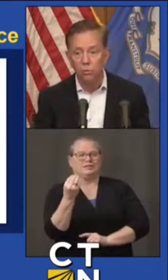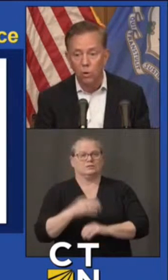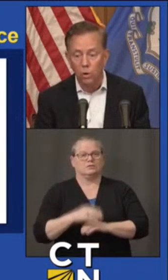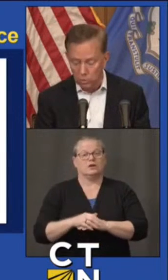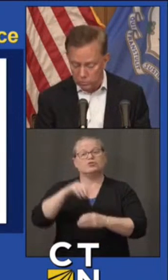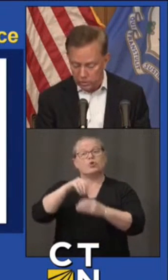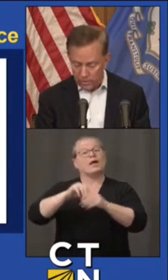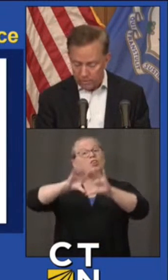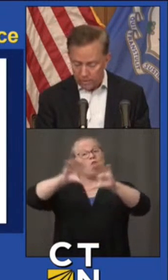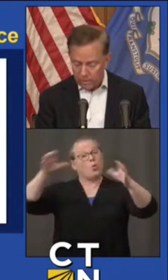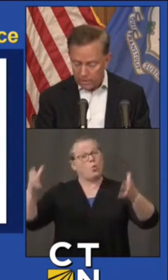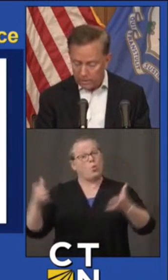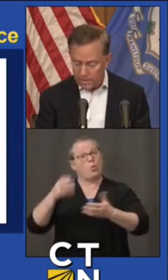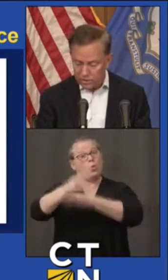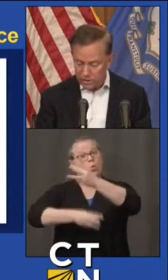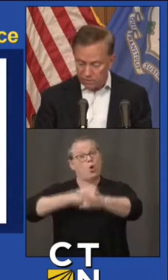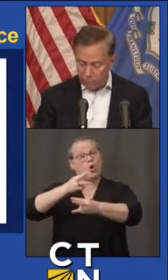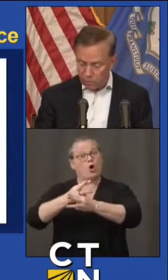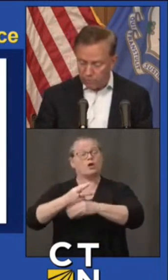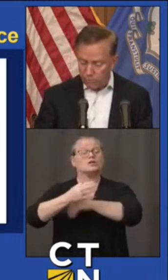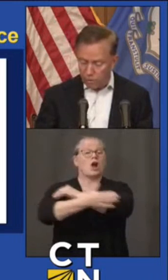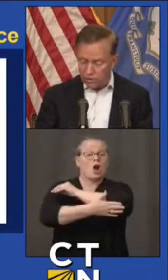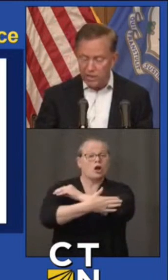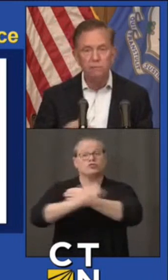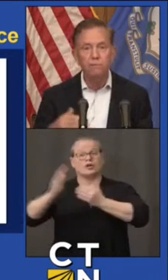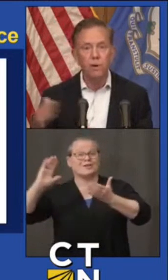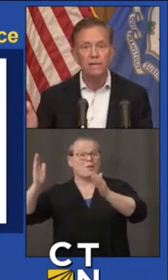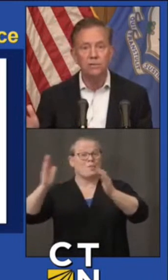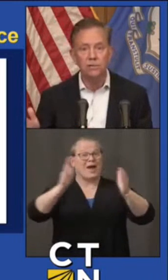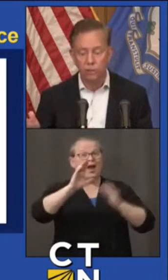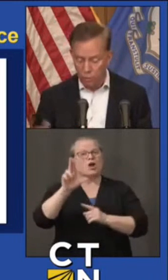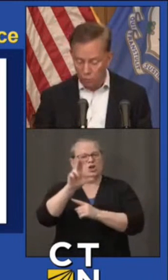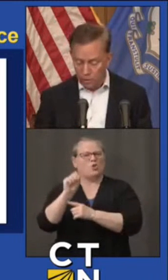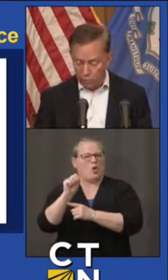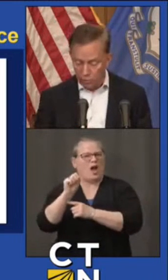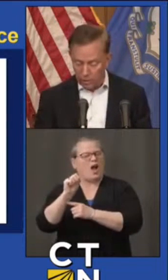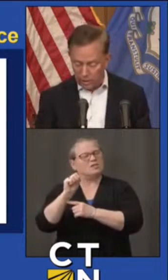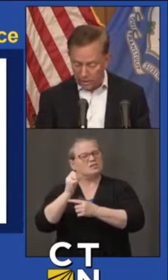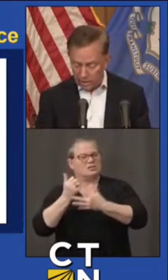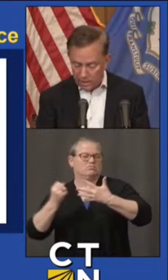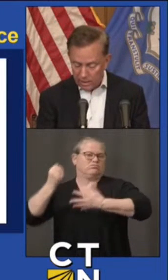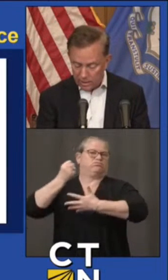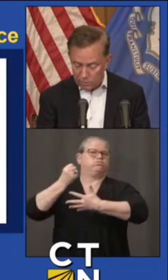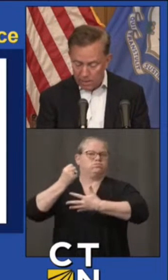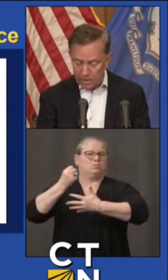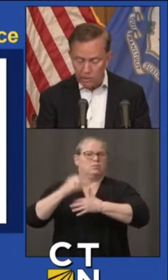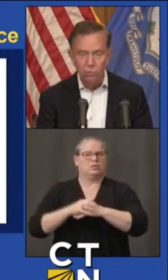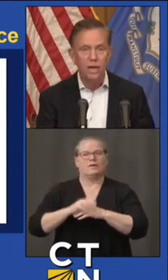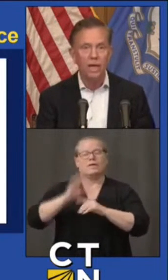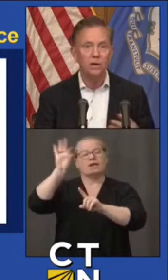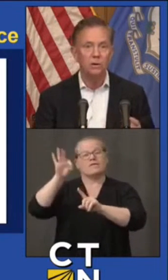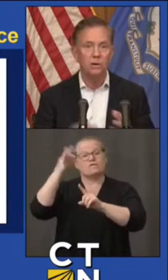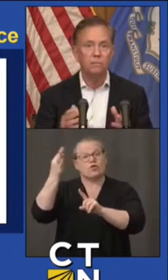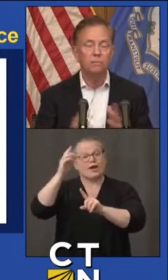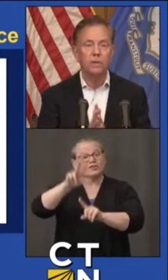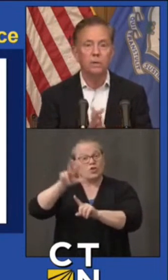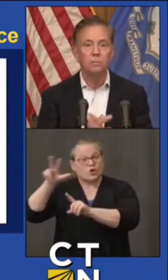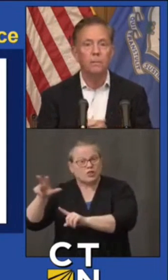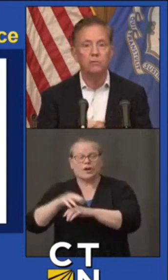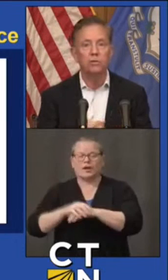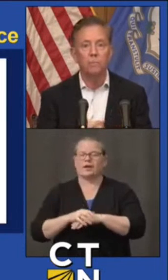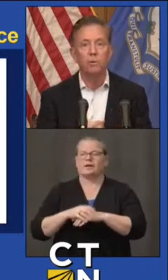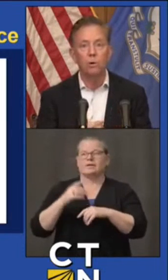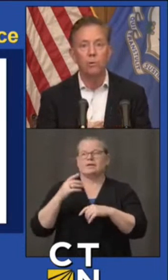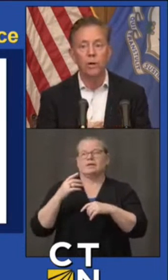the world. That said, if we're at 14, France is at 33. Spain and UK are,